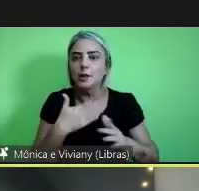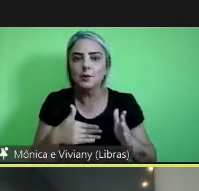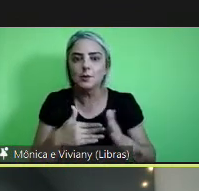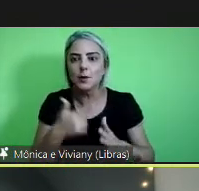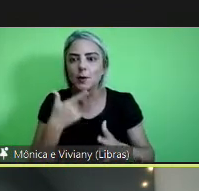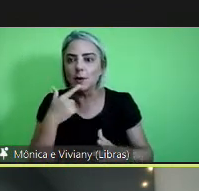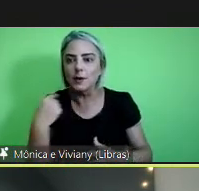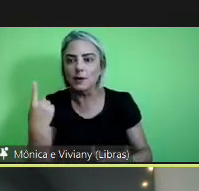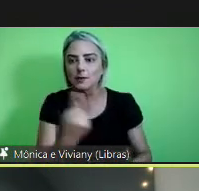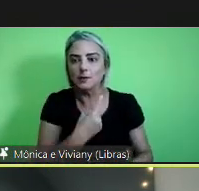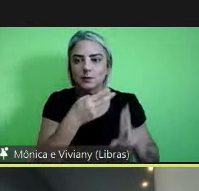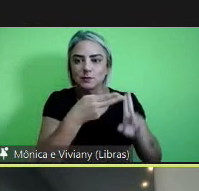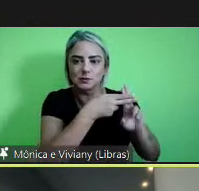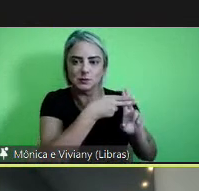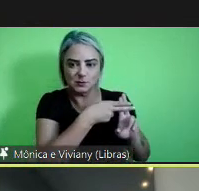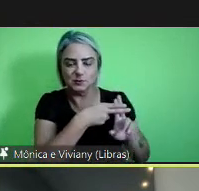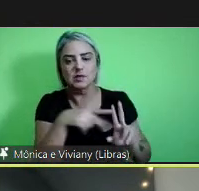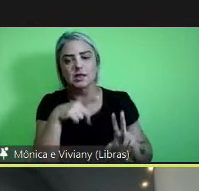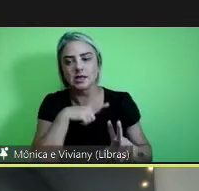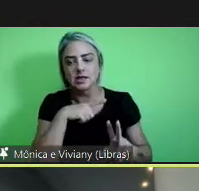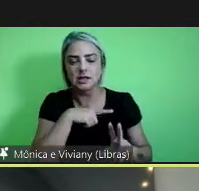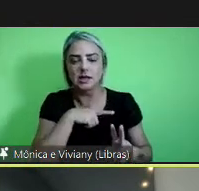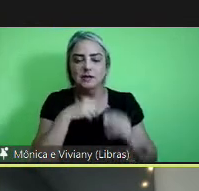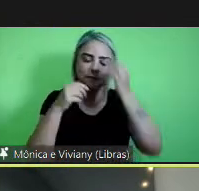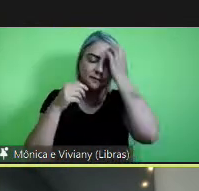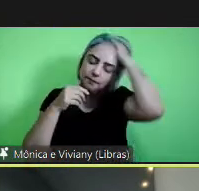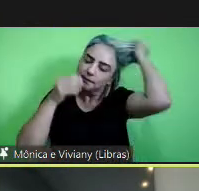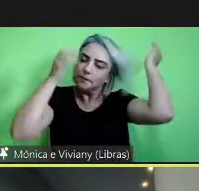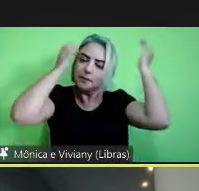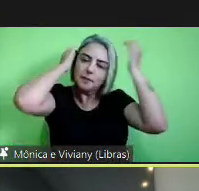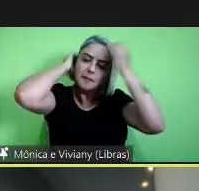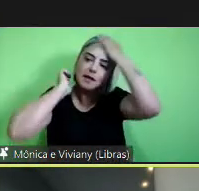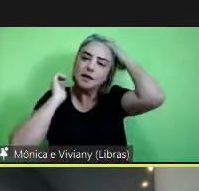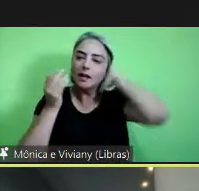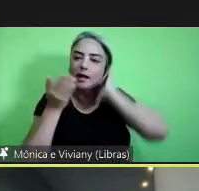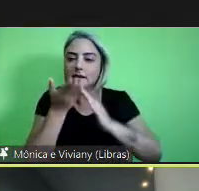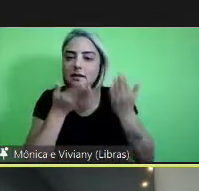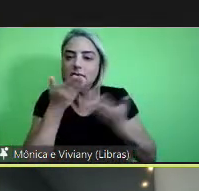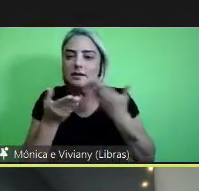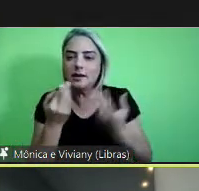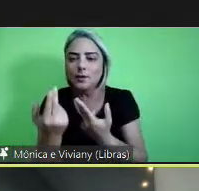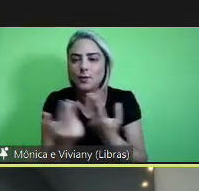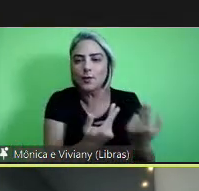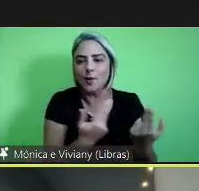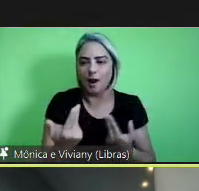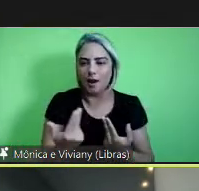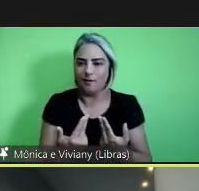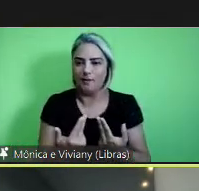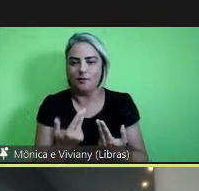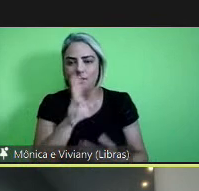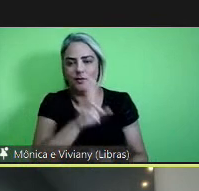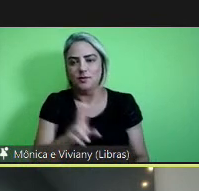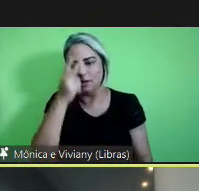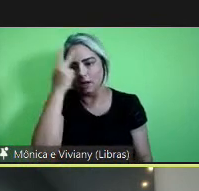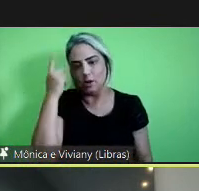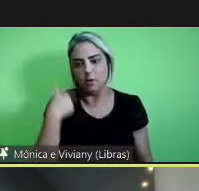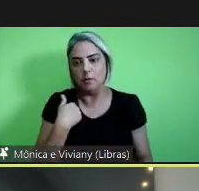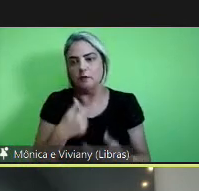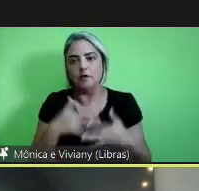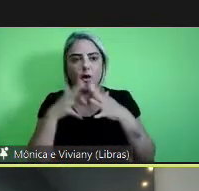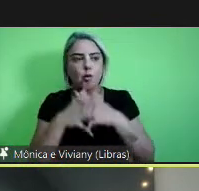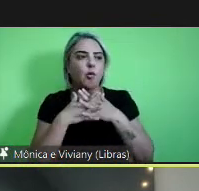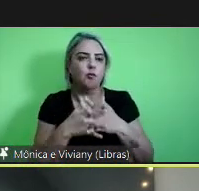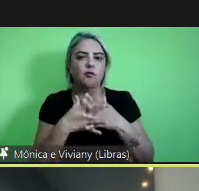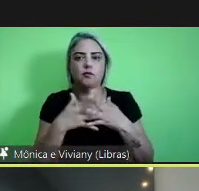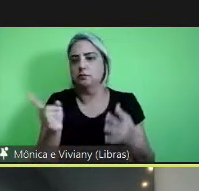with the nutritionist to have the same alignment. And because we're all part of SUS and we have to provide the same